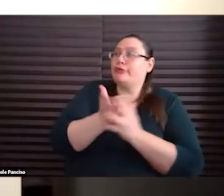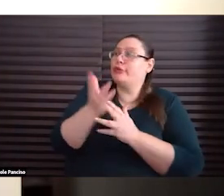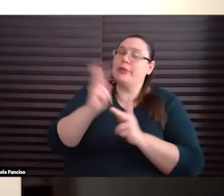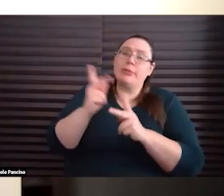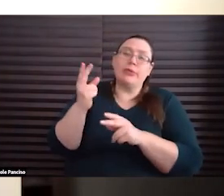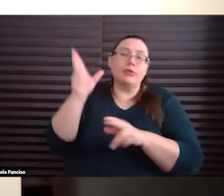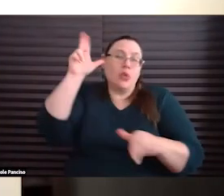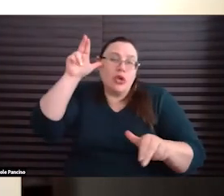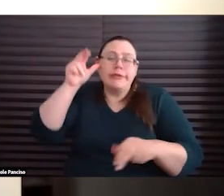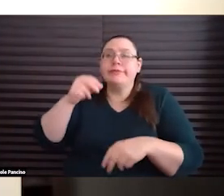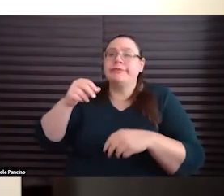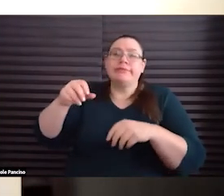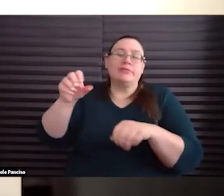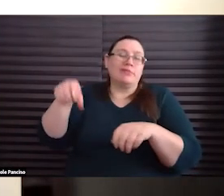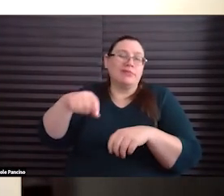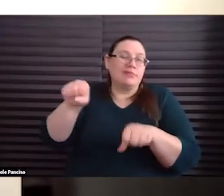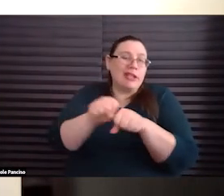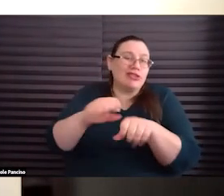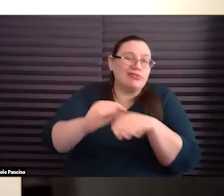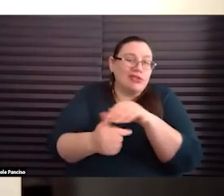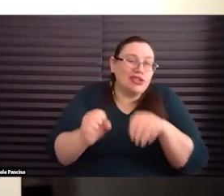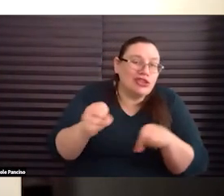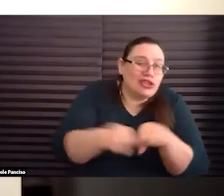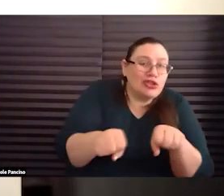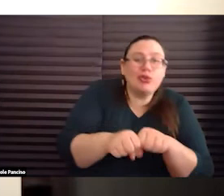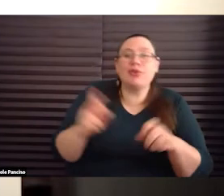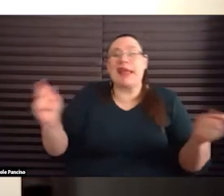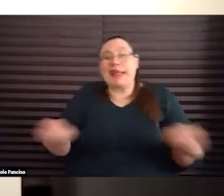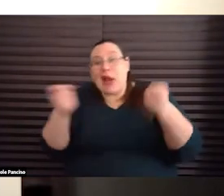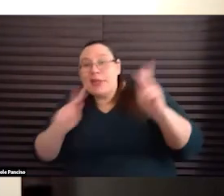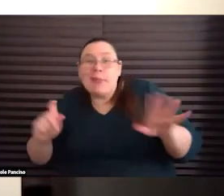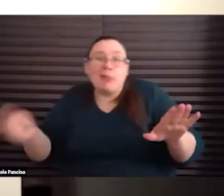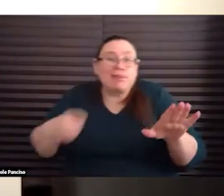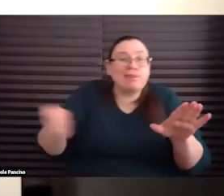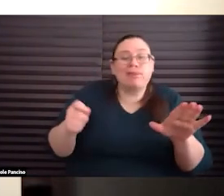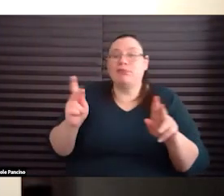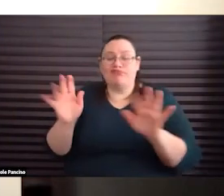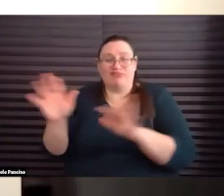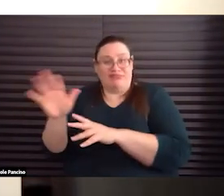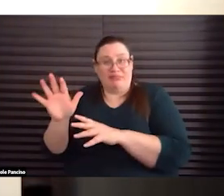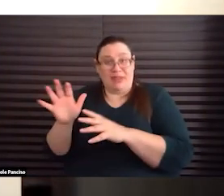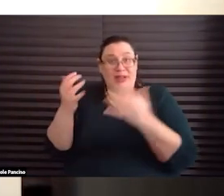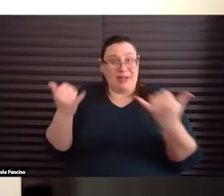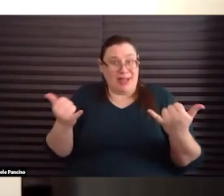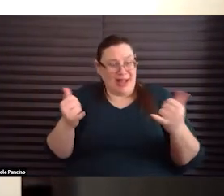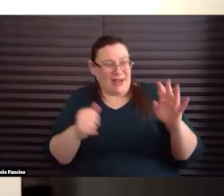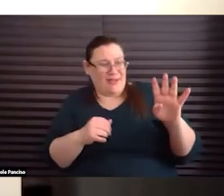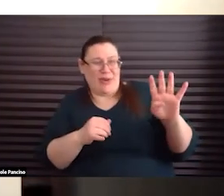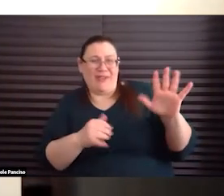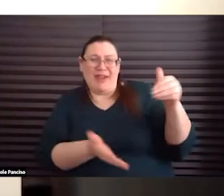Blacksmiths, carriage makers, people who cleaned up after horses. Today, about 45,000 do.